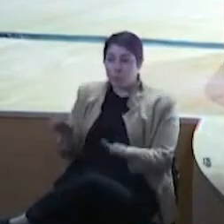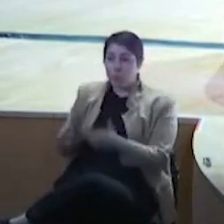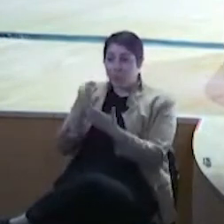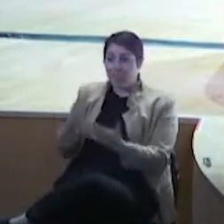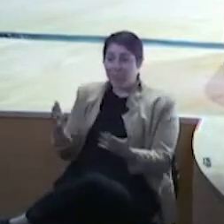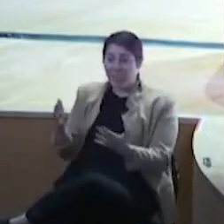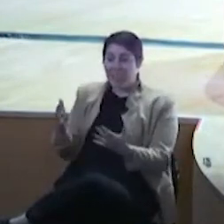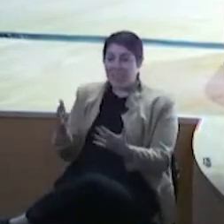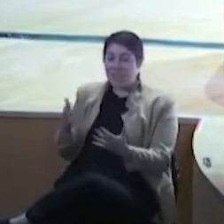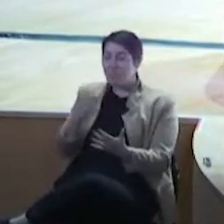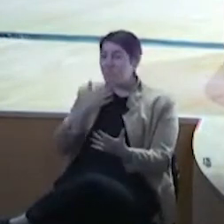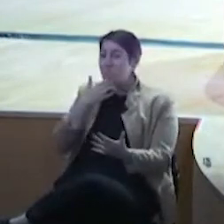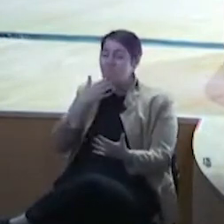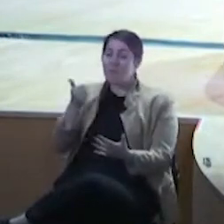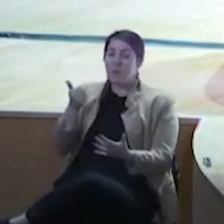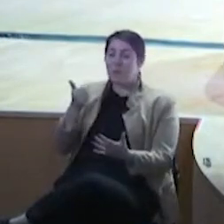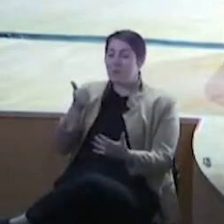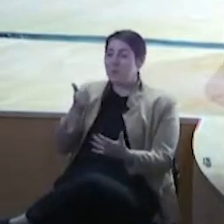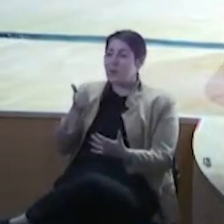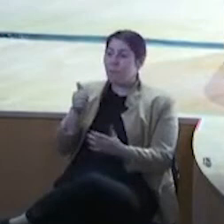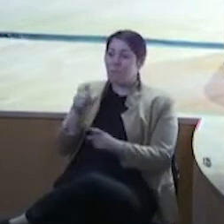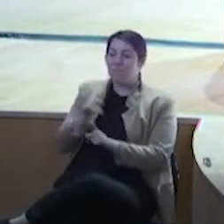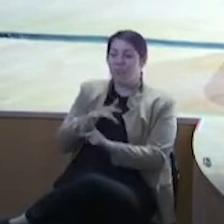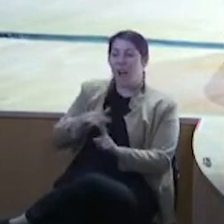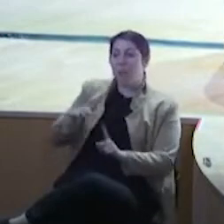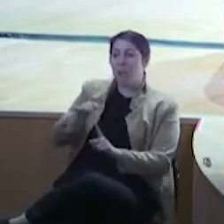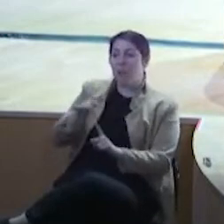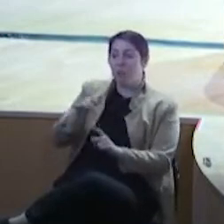more environmentally responsible way,